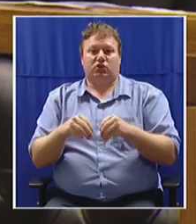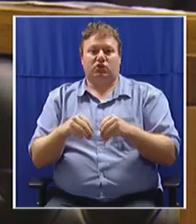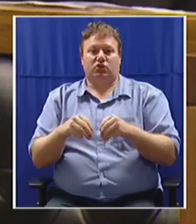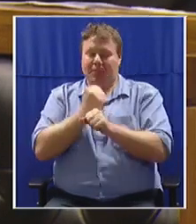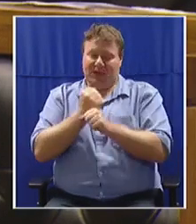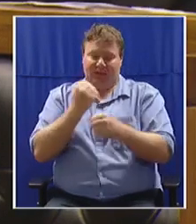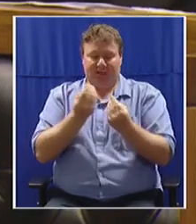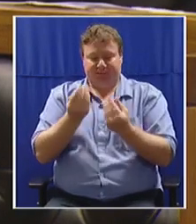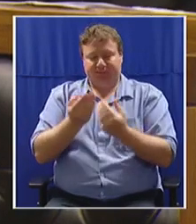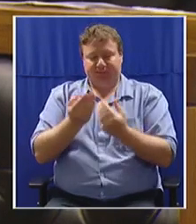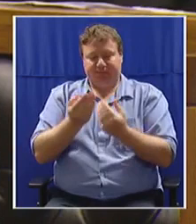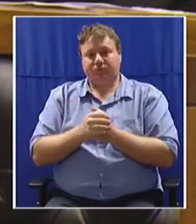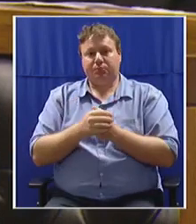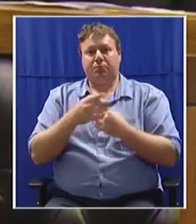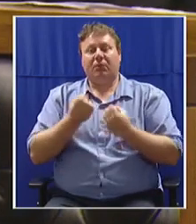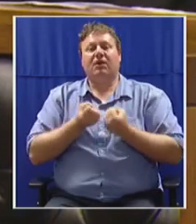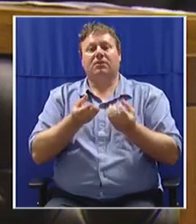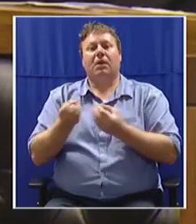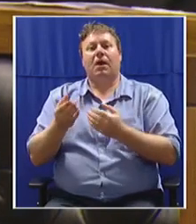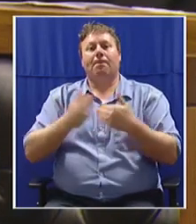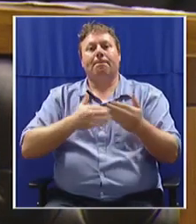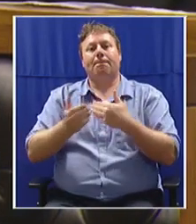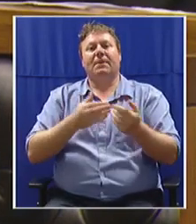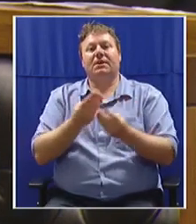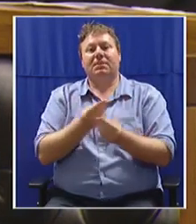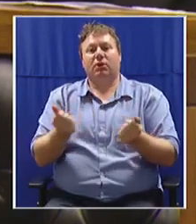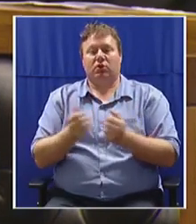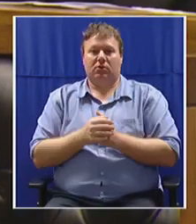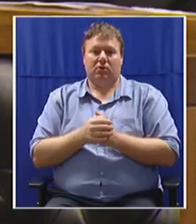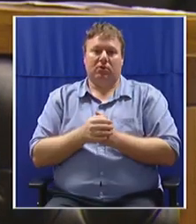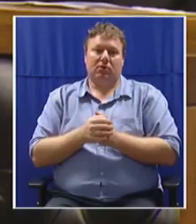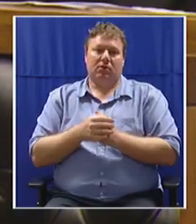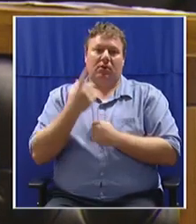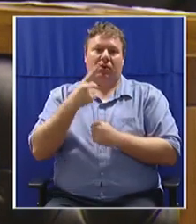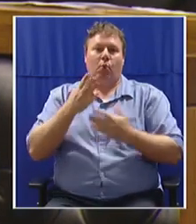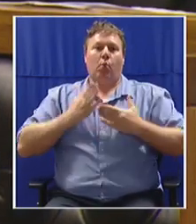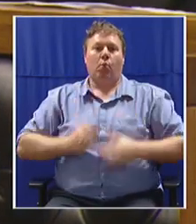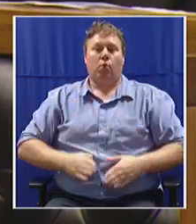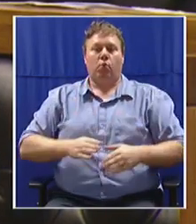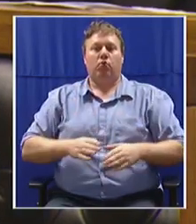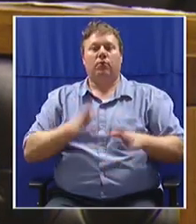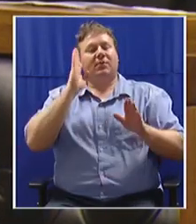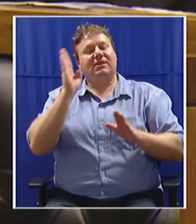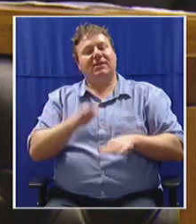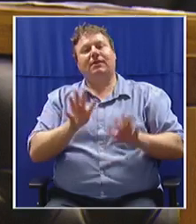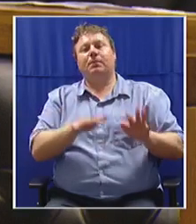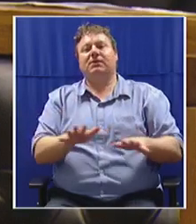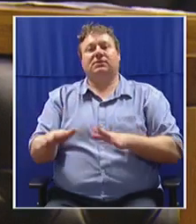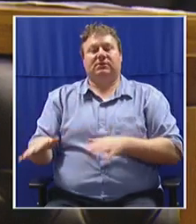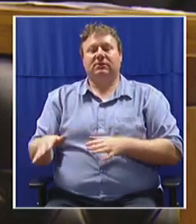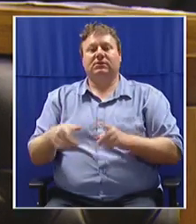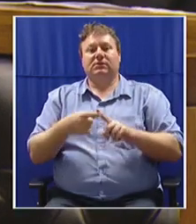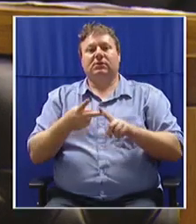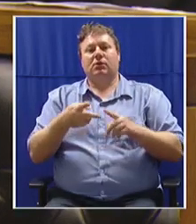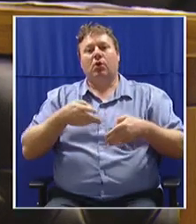building materials where this could be sourced, for development of human settlements and paving of municipal roads